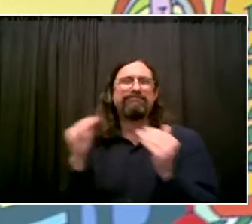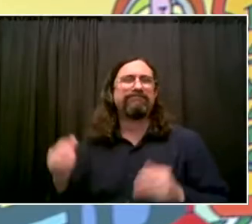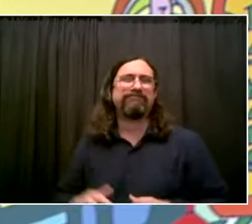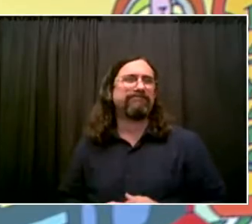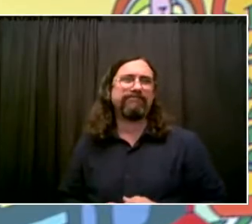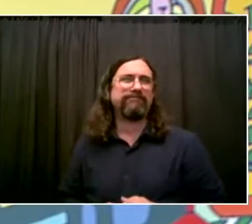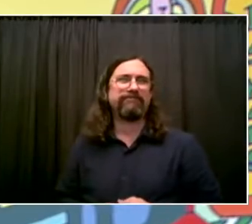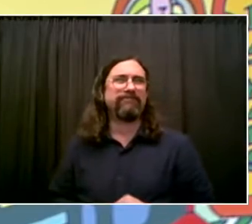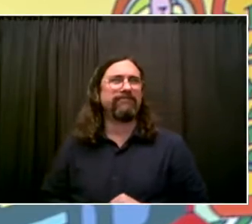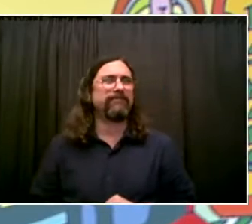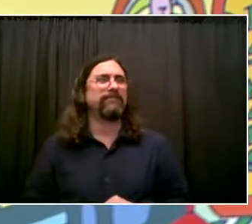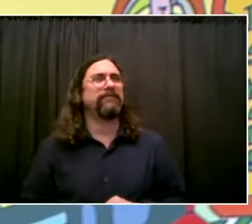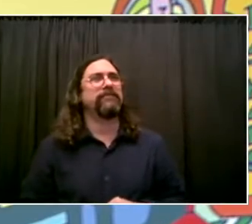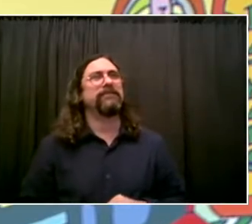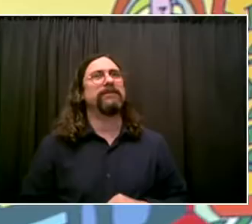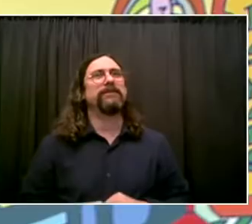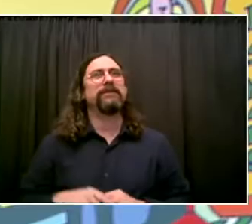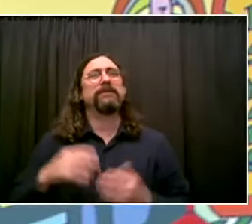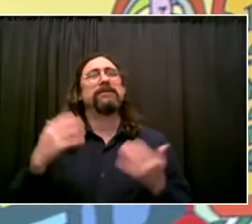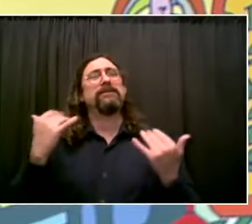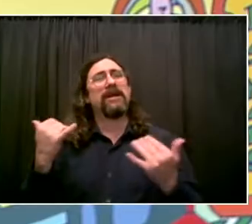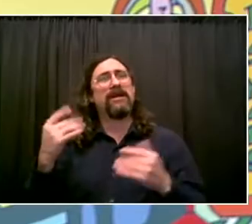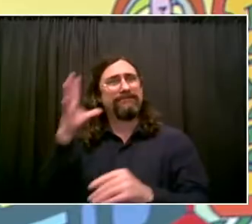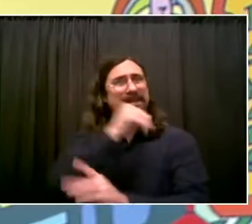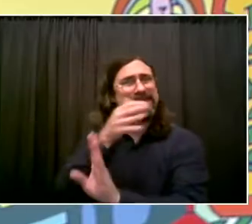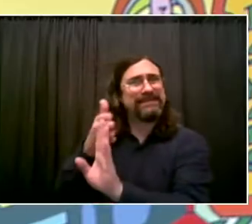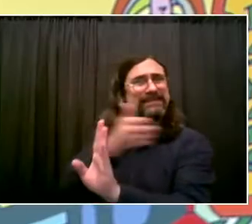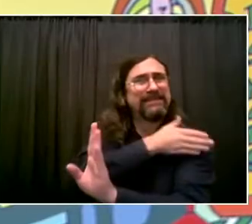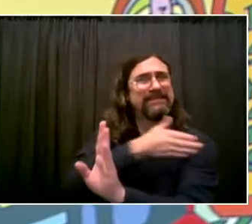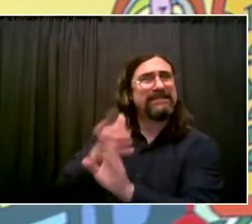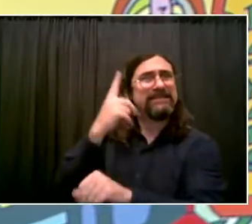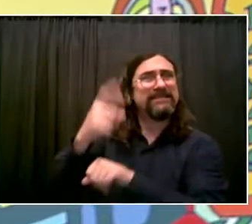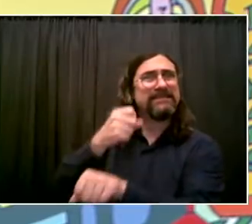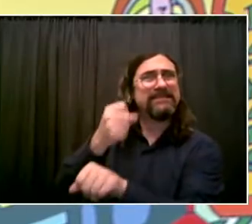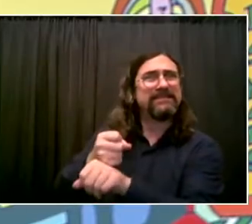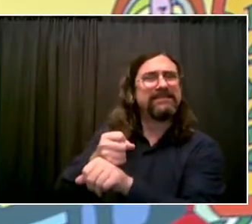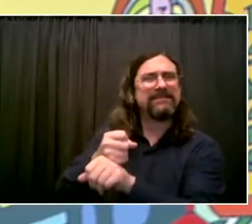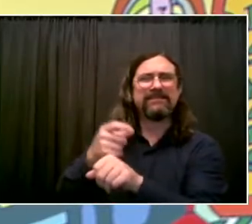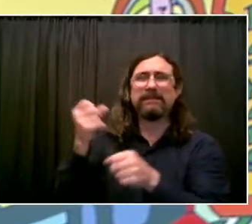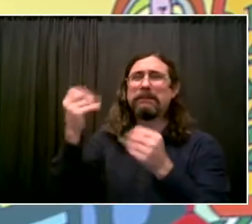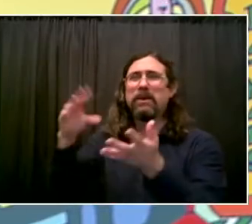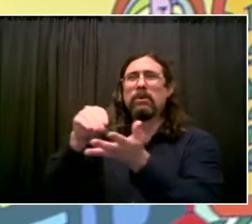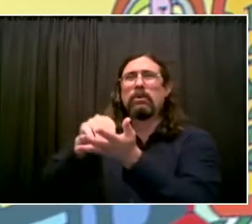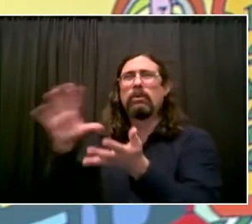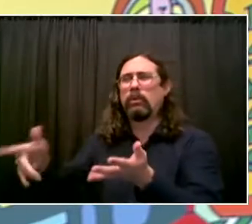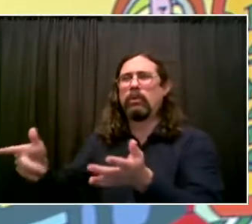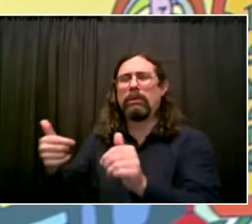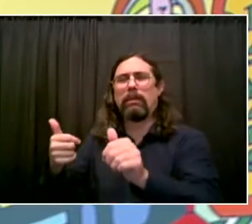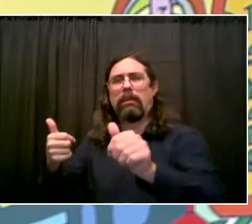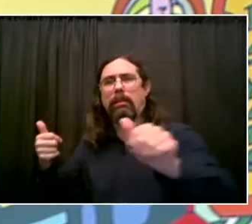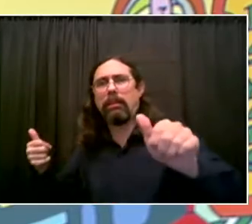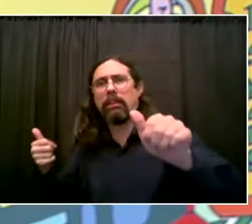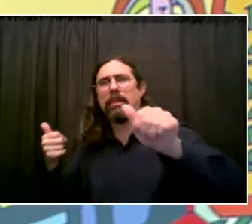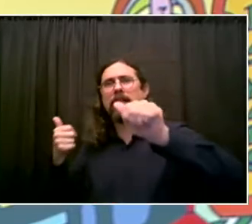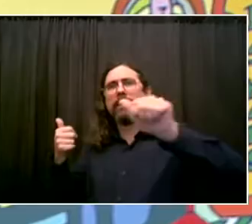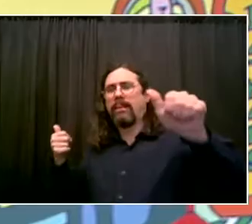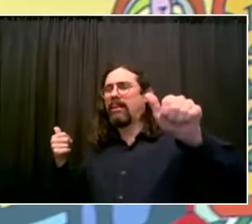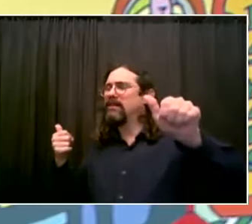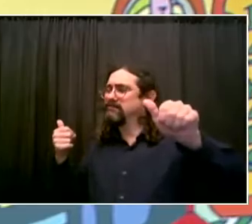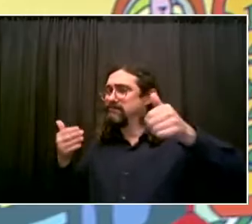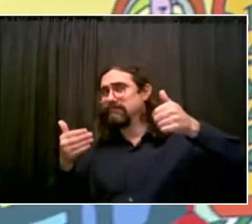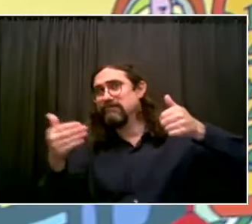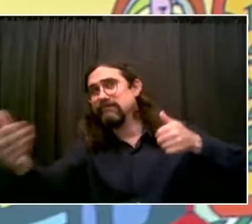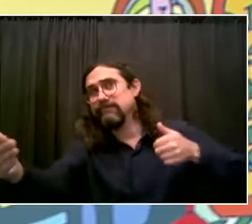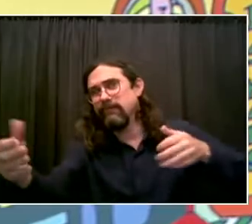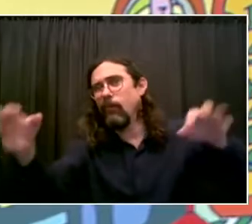and fundamentally believe the combination of new approaches to digital learning with the academic screening we're going to provide to every single student to figure